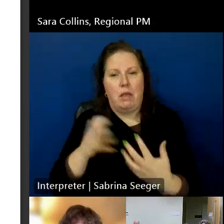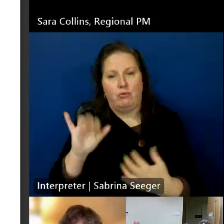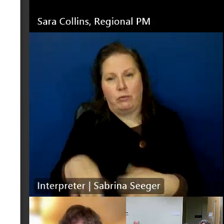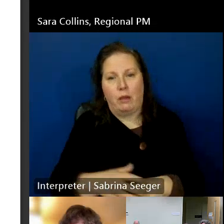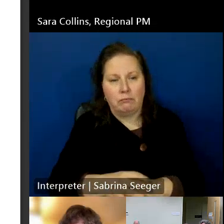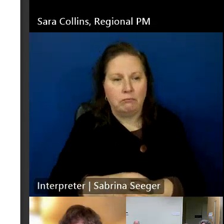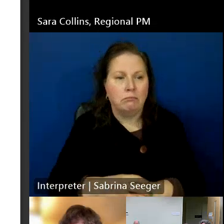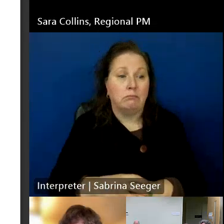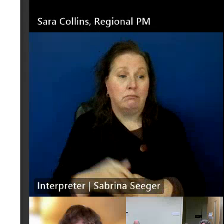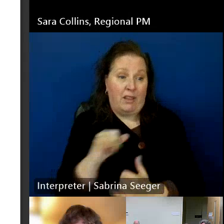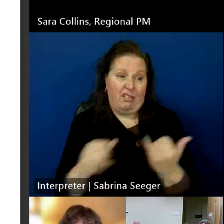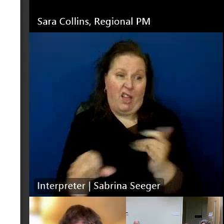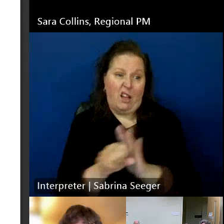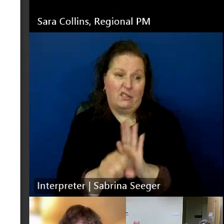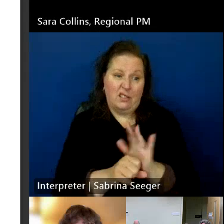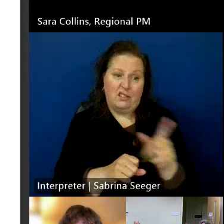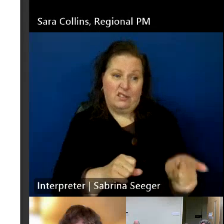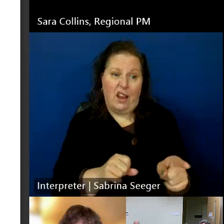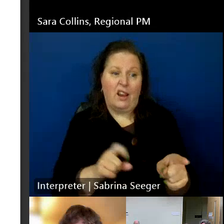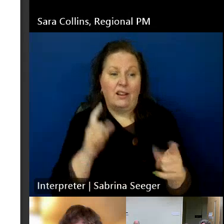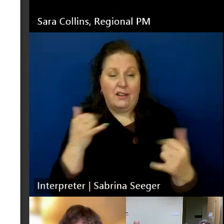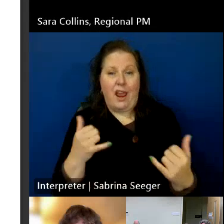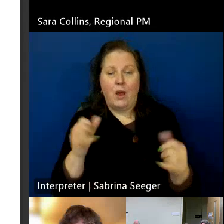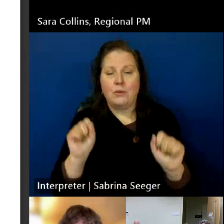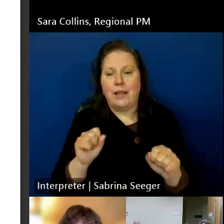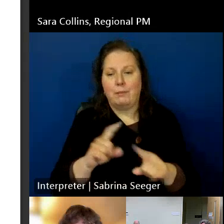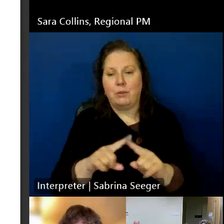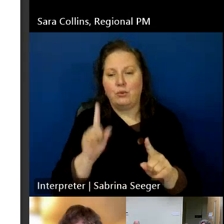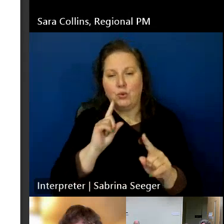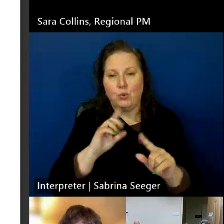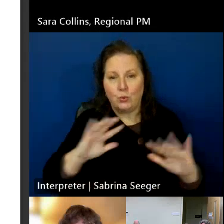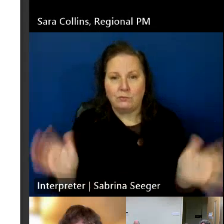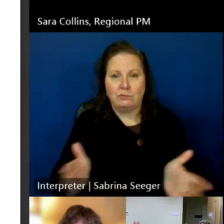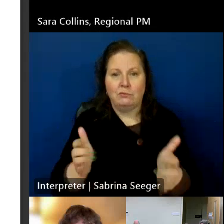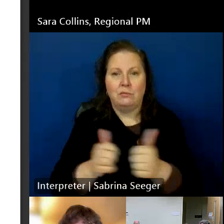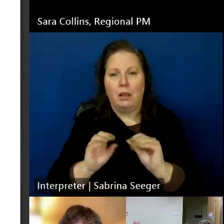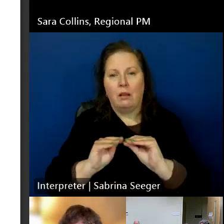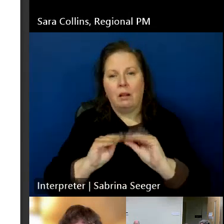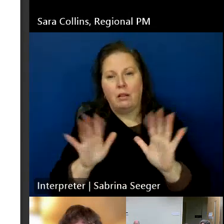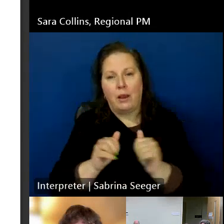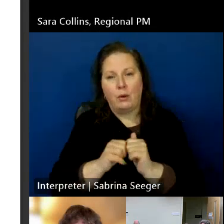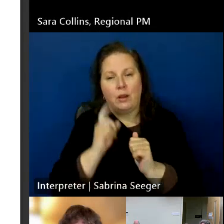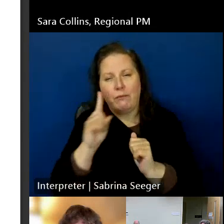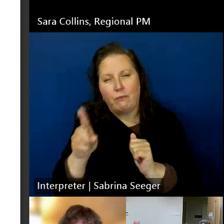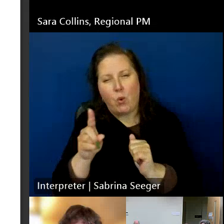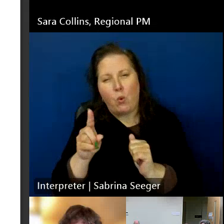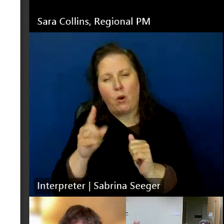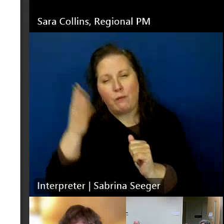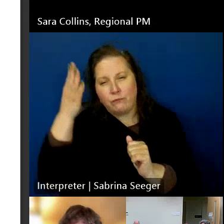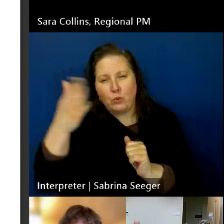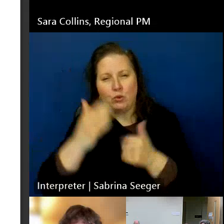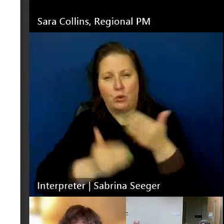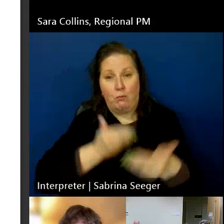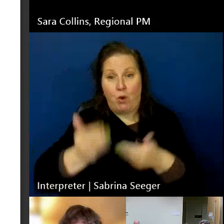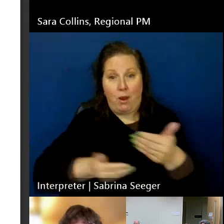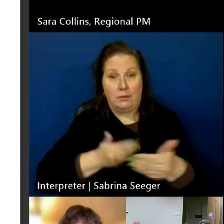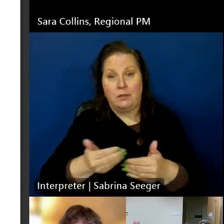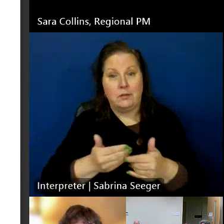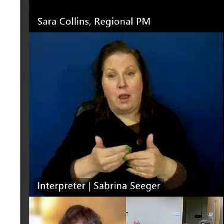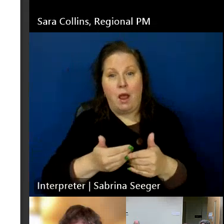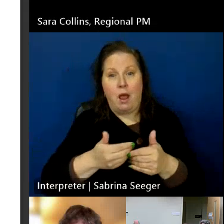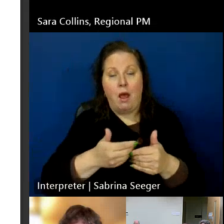lastly, the state is in the position where they should be the ones driving clarity around the future process of